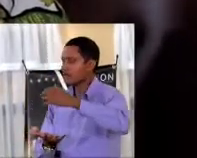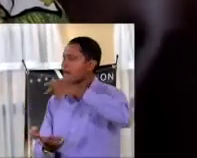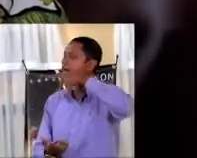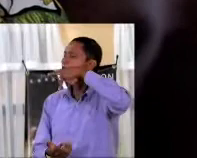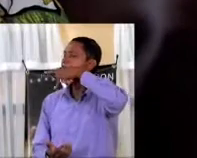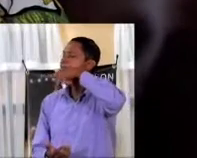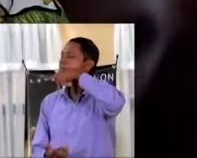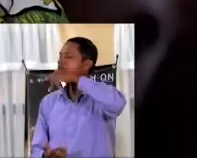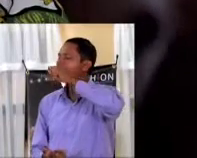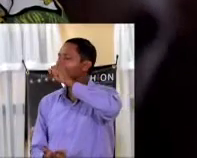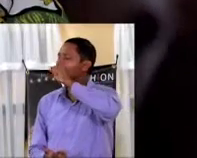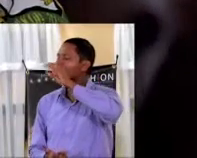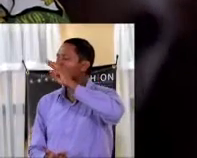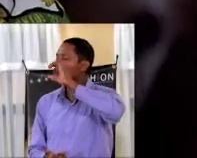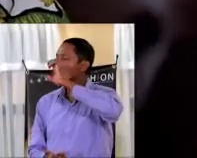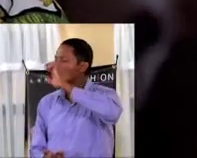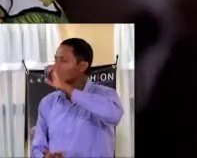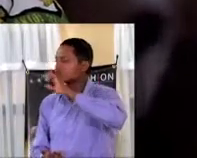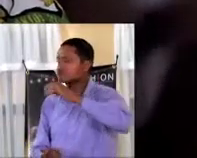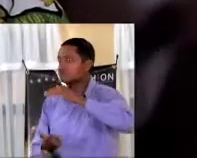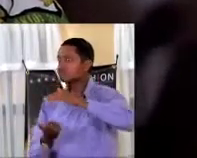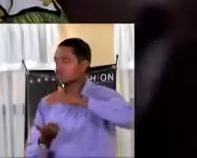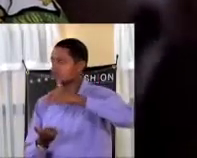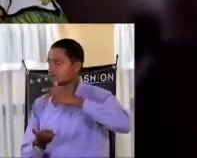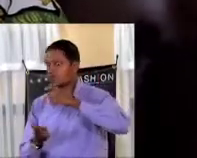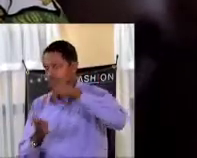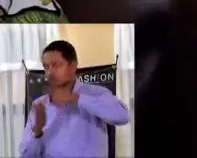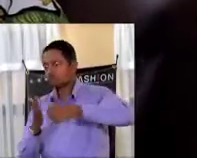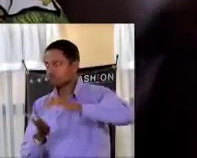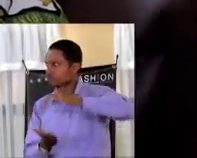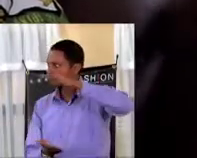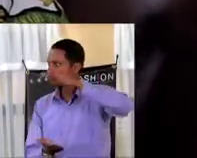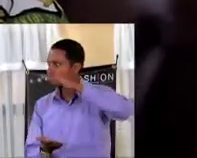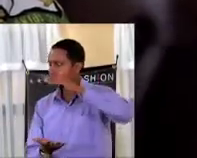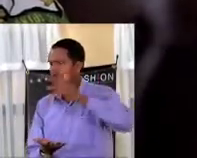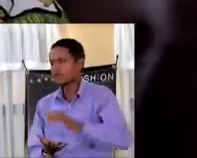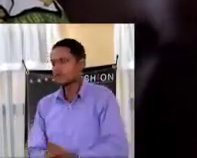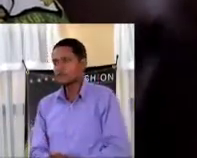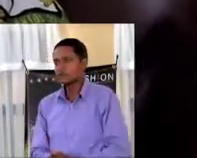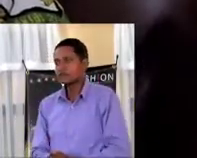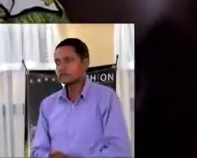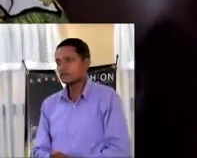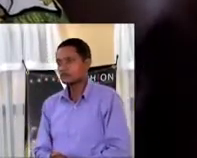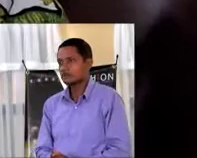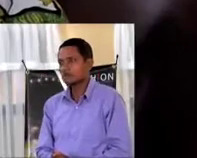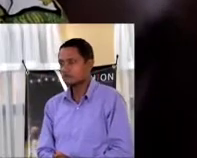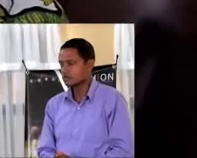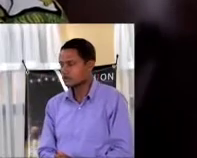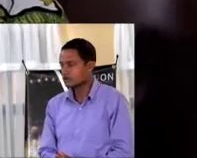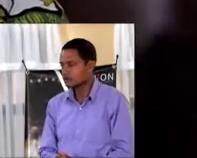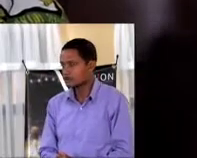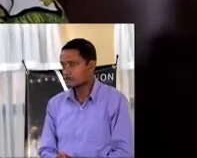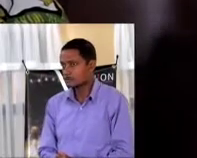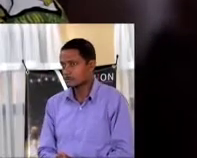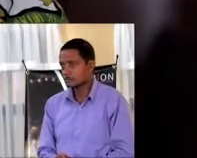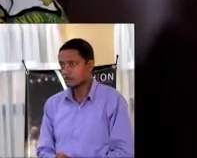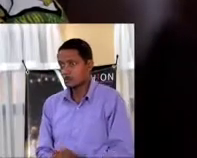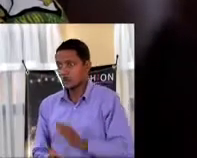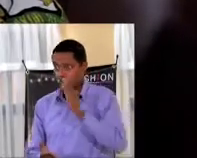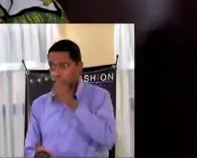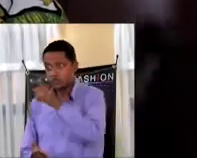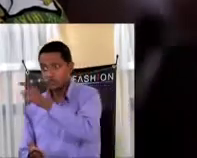My recipe is, you know, one of the best recipes. Look, I have all these people purchasing my product. It's $1,000. Would you purchase